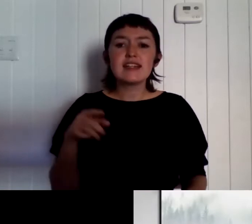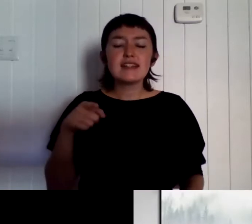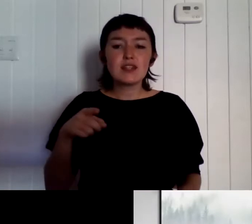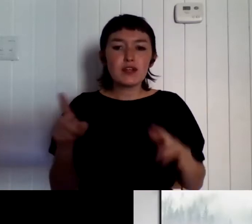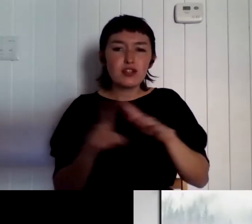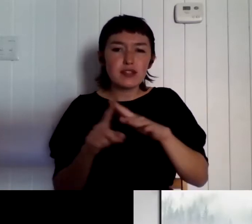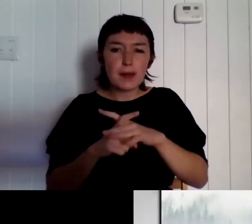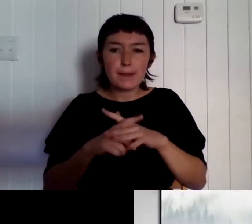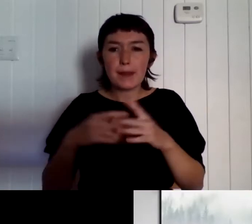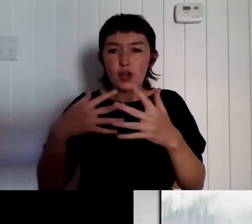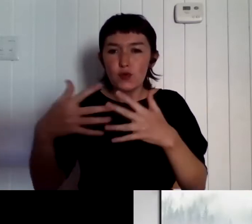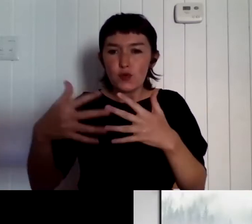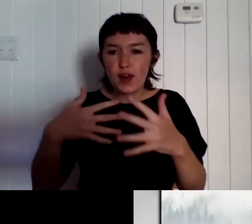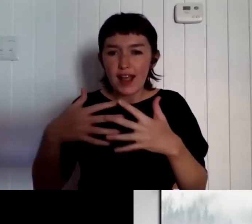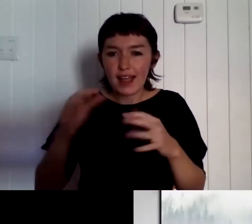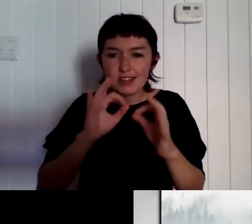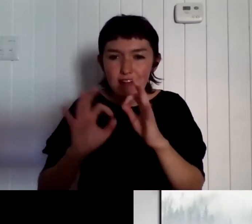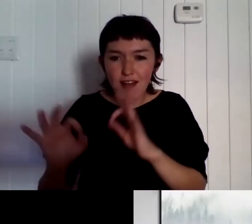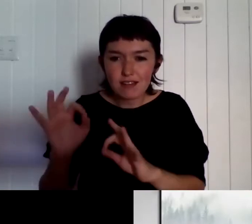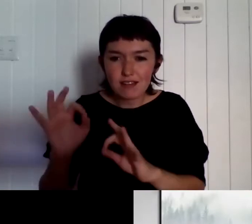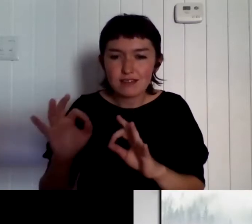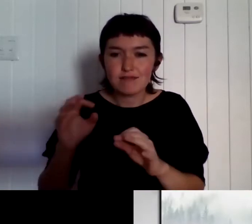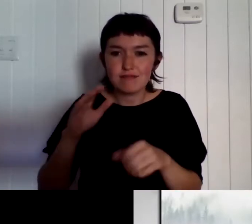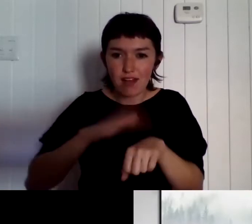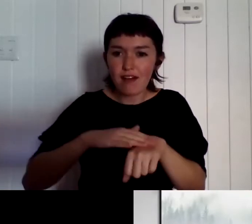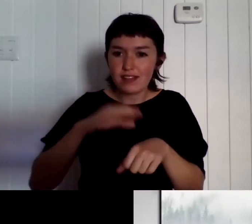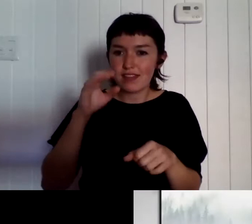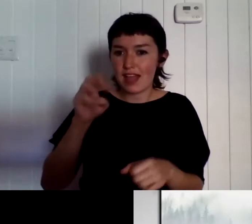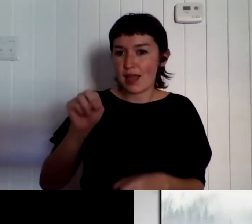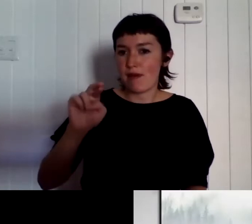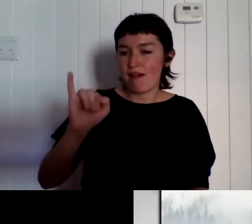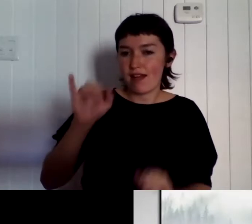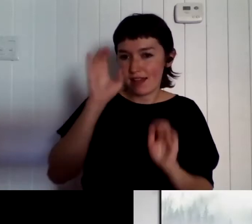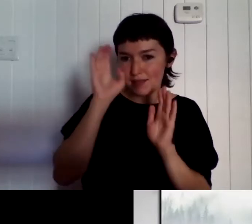a MRI image. And so we're collecting those